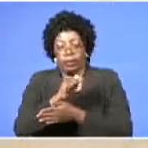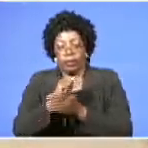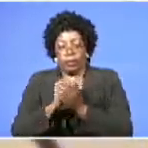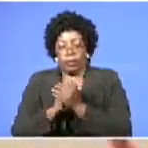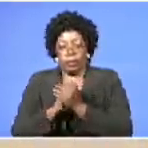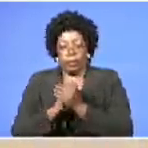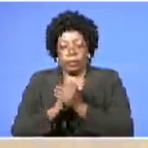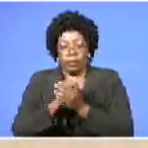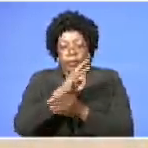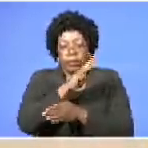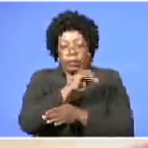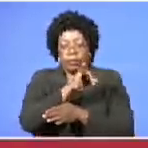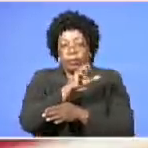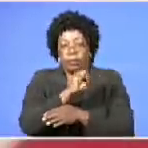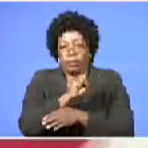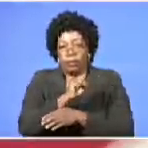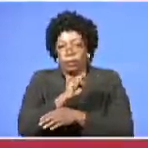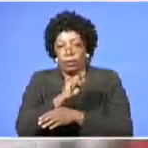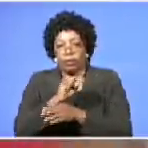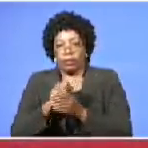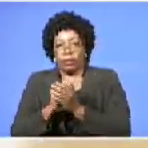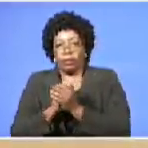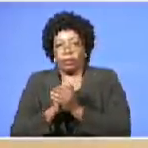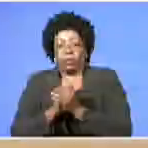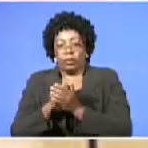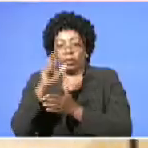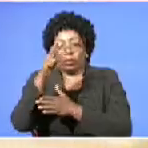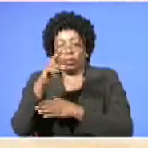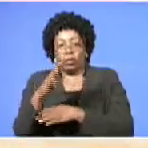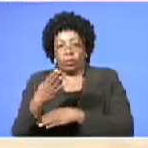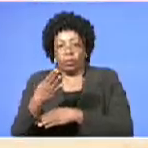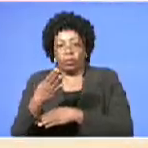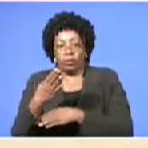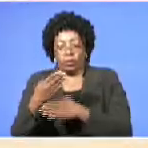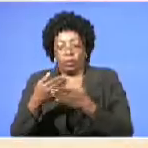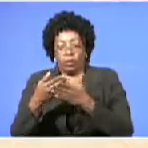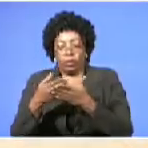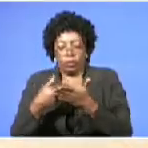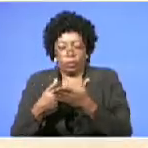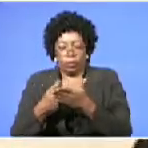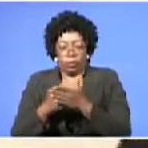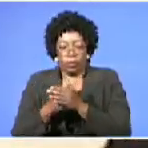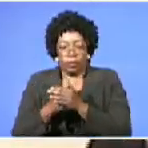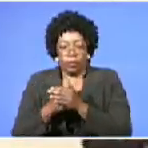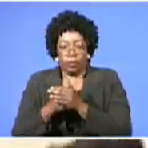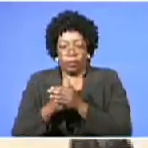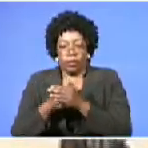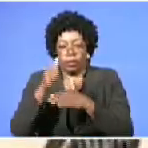Mississippi State. The Rebels made it competitive for 3 quarters before faltering down the stretch, going down